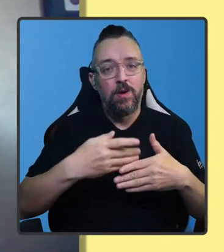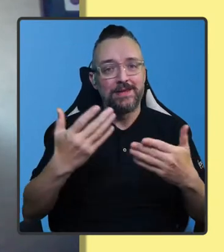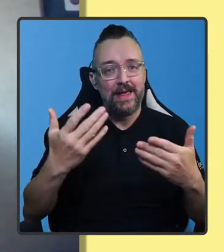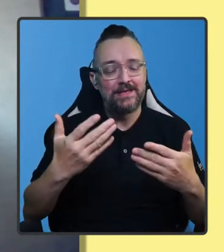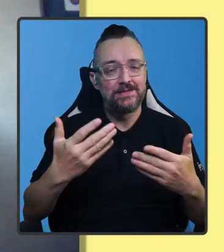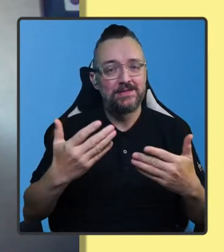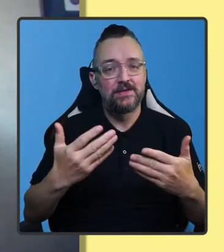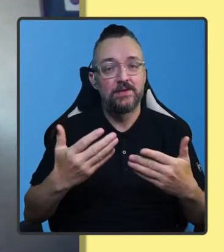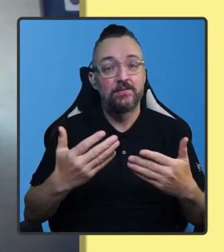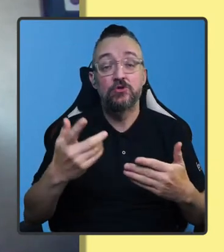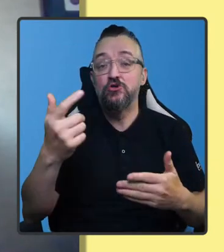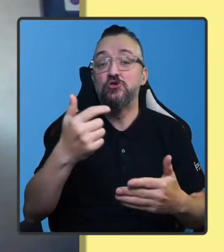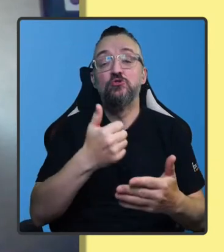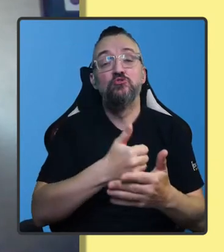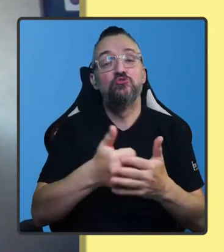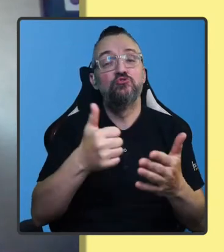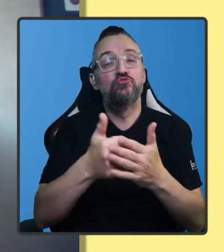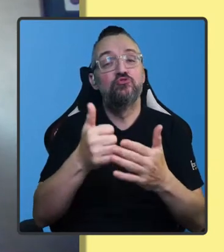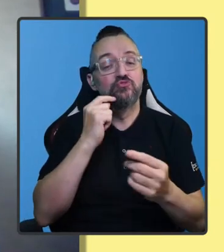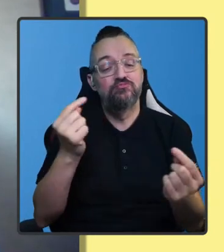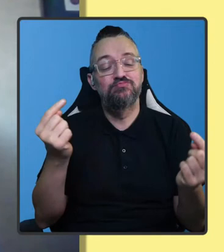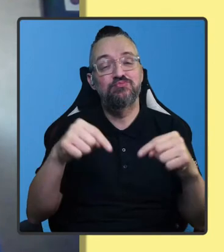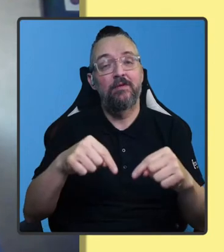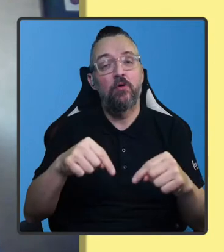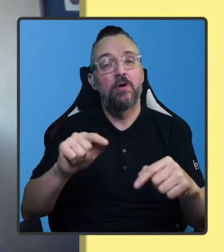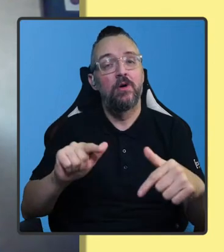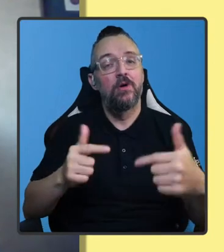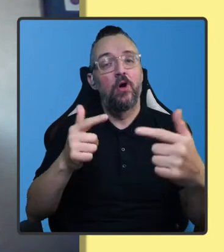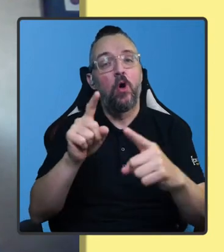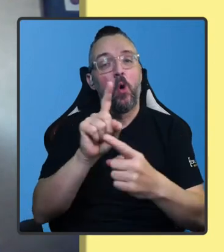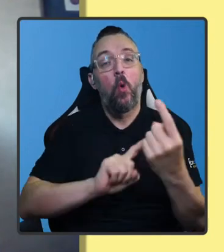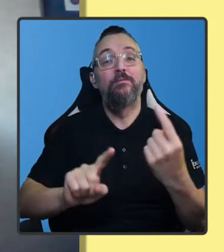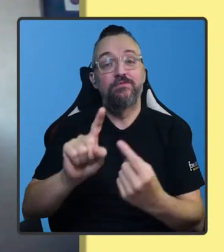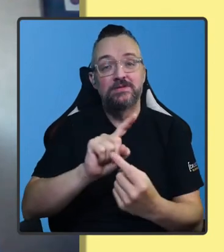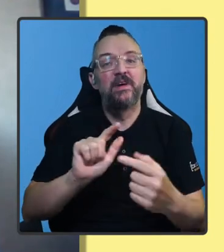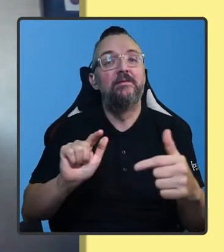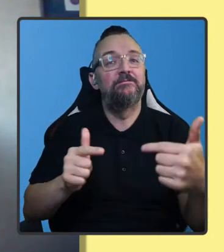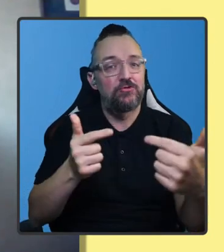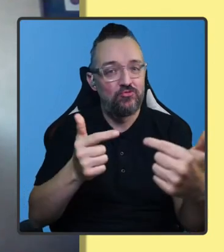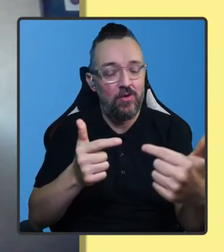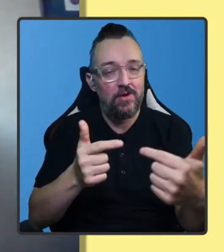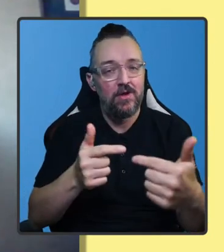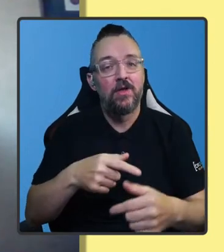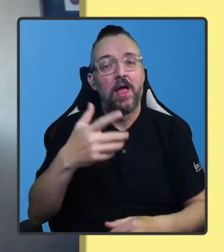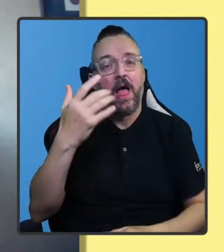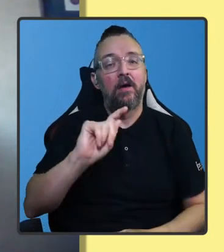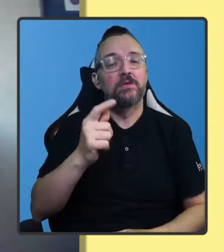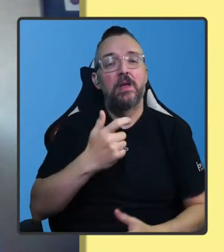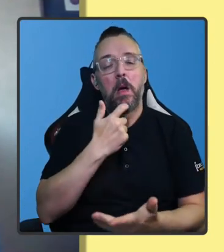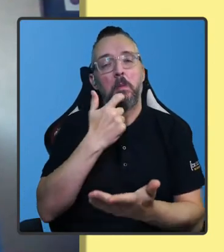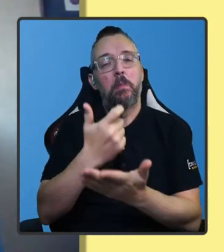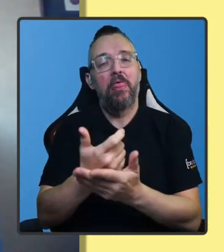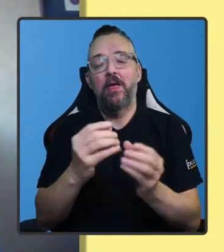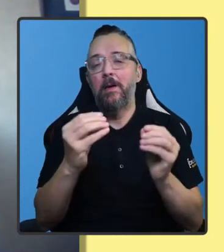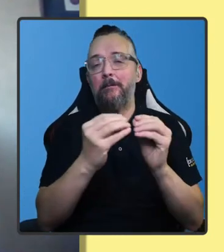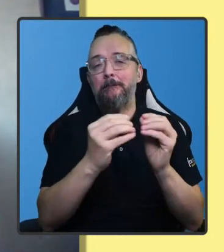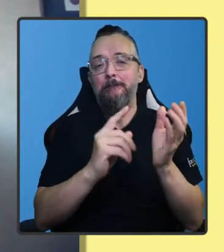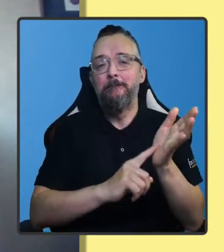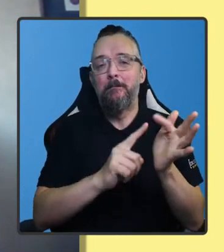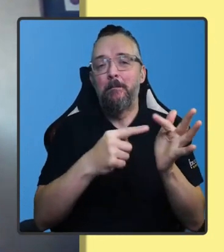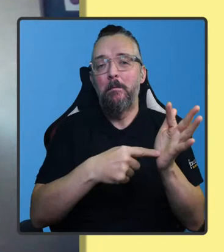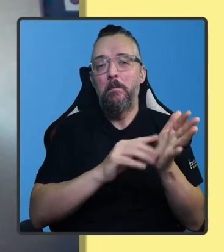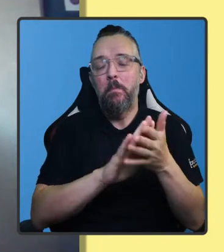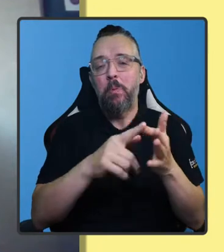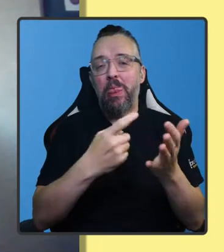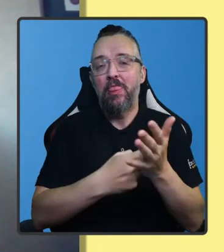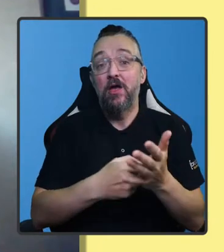Regular attendees of virtual conference will be happy to know that by popular demand, the much-loved blether function returns, where you can virtually catch up with